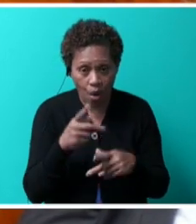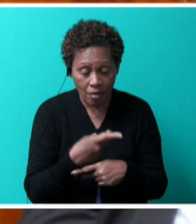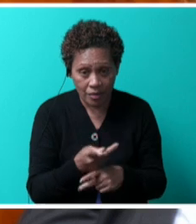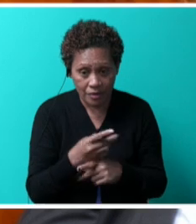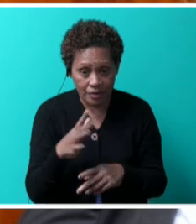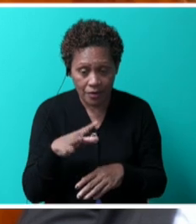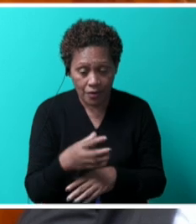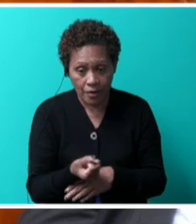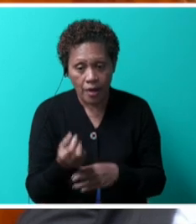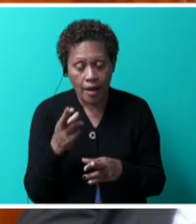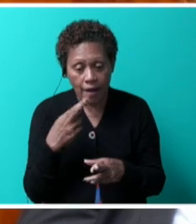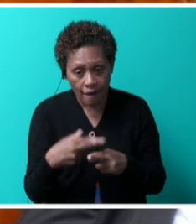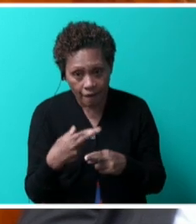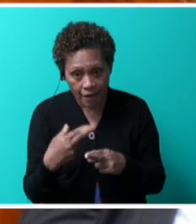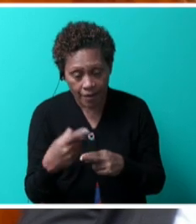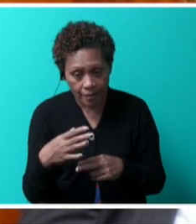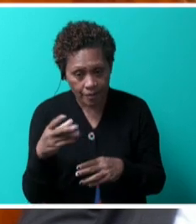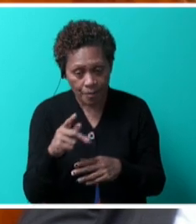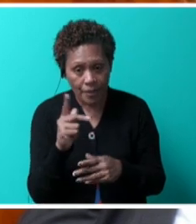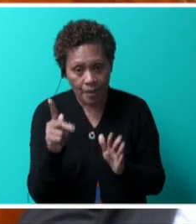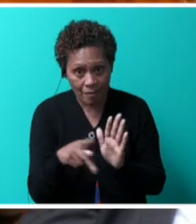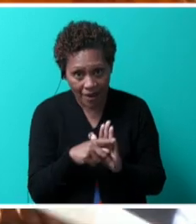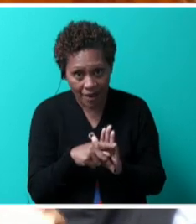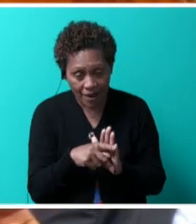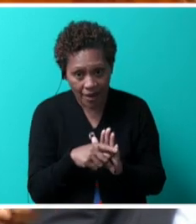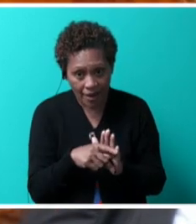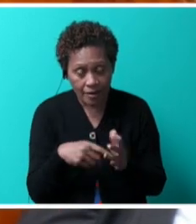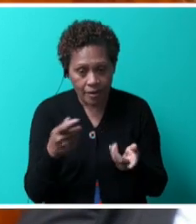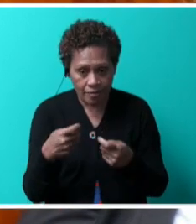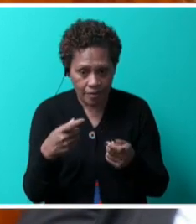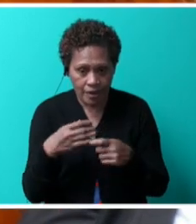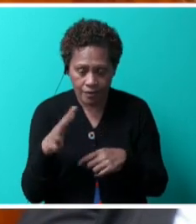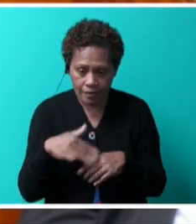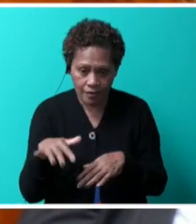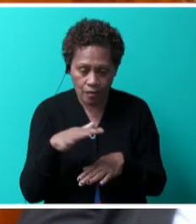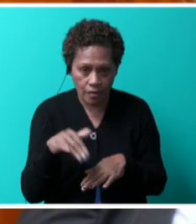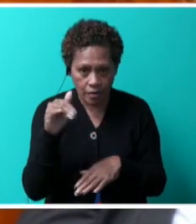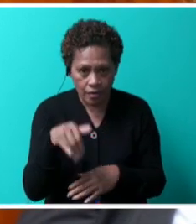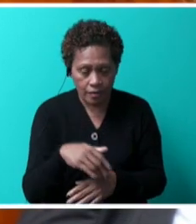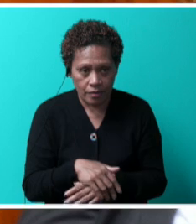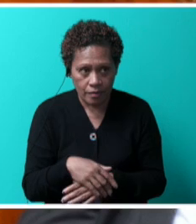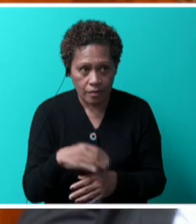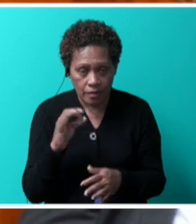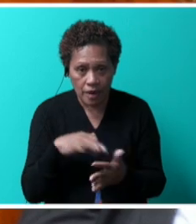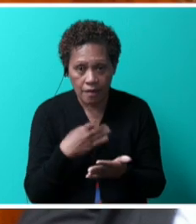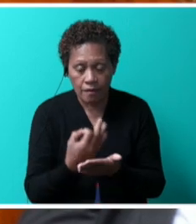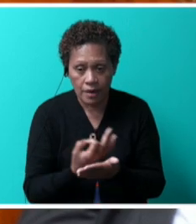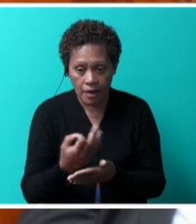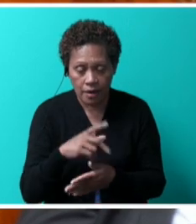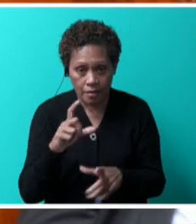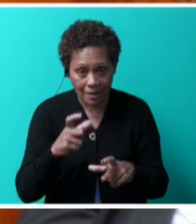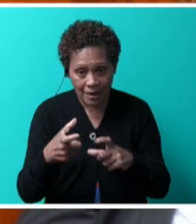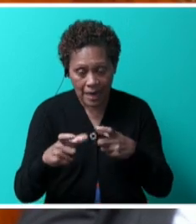farmers with stable, well-priced market right here at home. Finally, it is about climate resilience